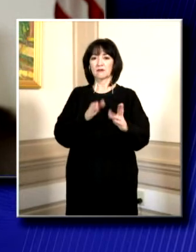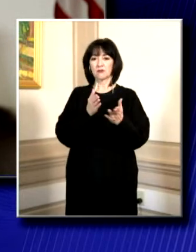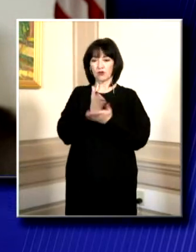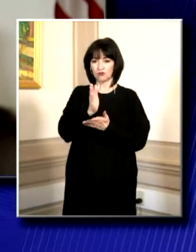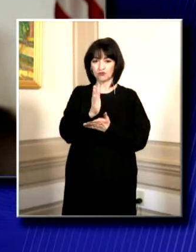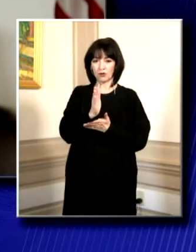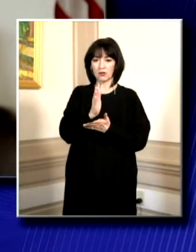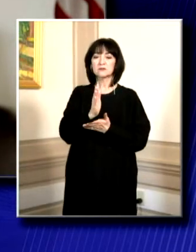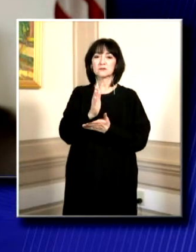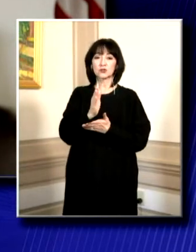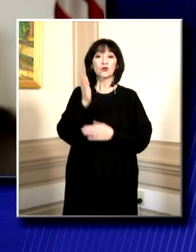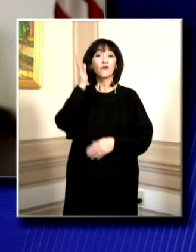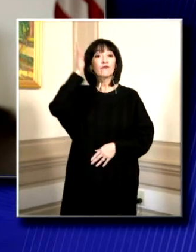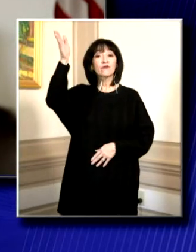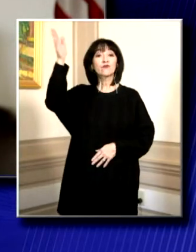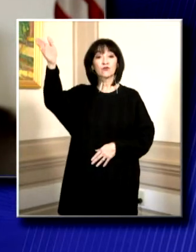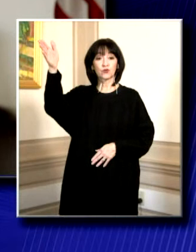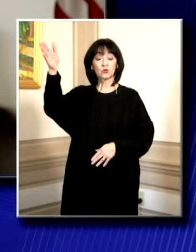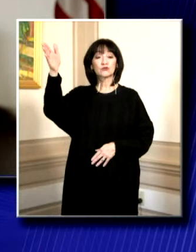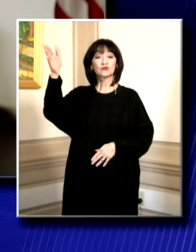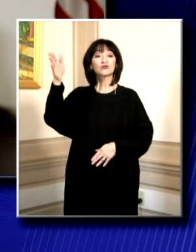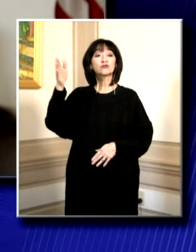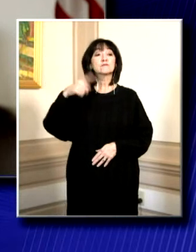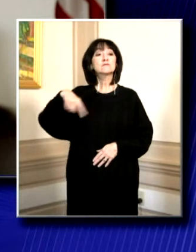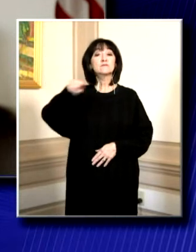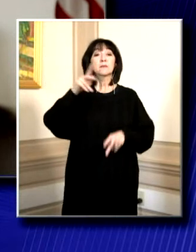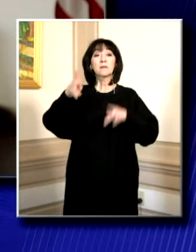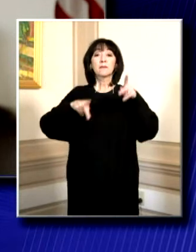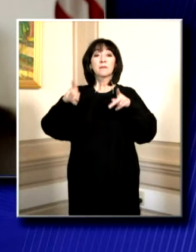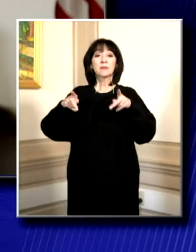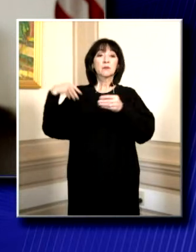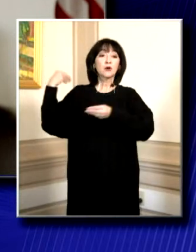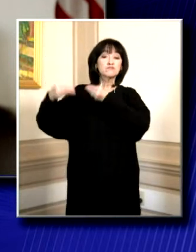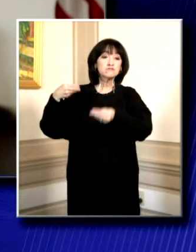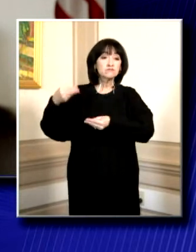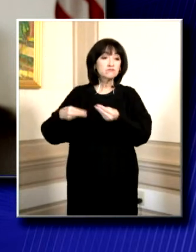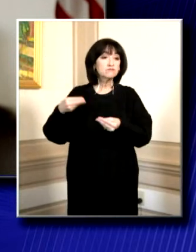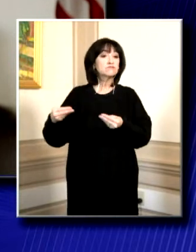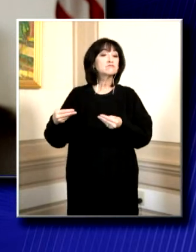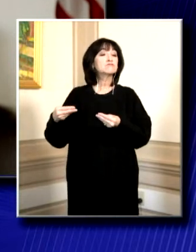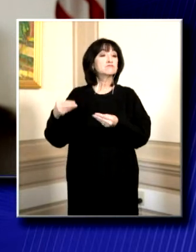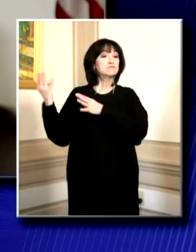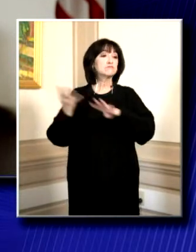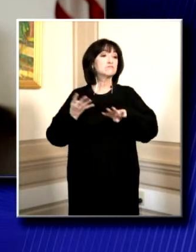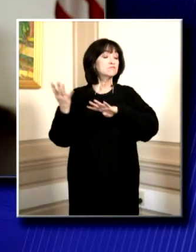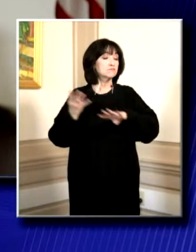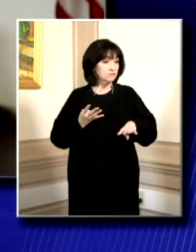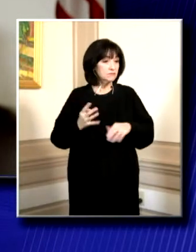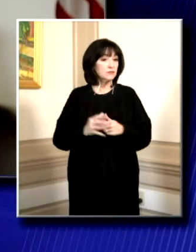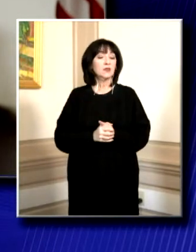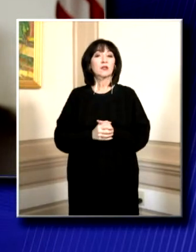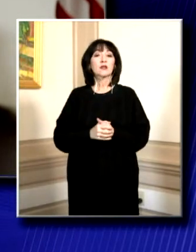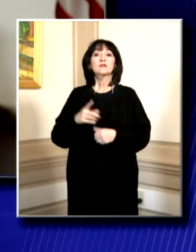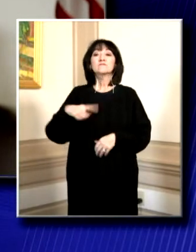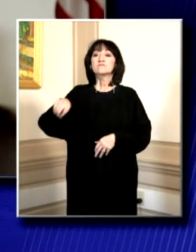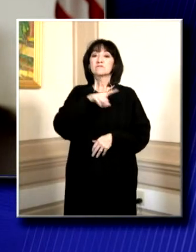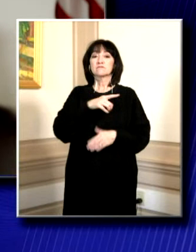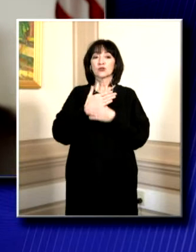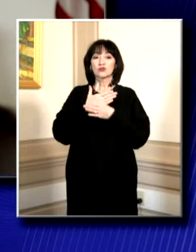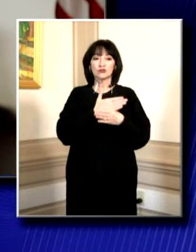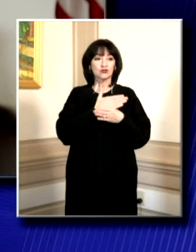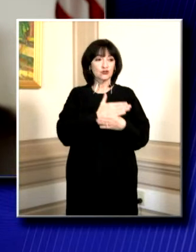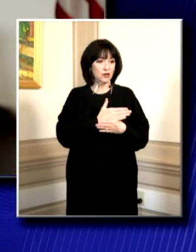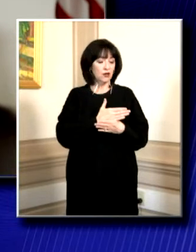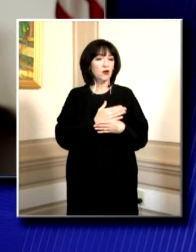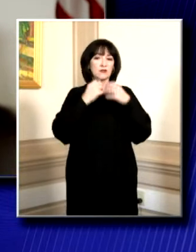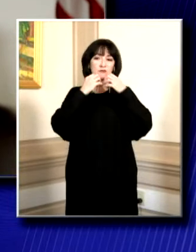of future generations to share the rich historic to share the rich, historic, and natural heritage of Delaware. and